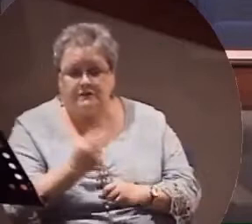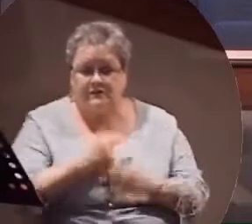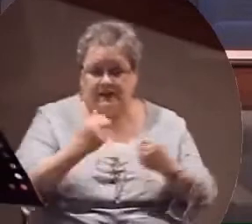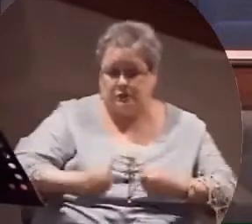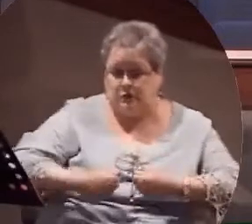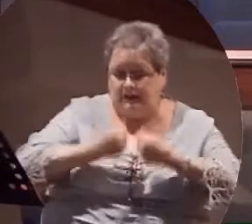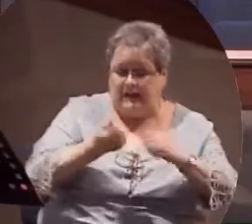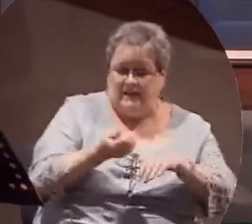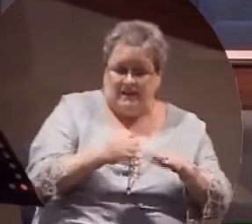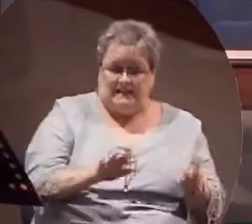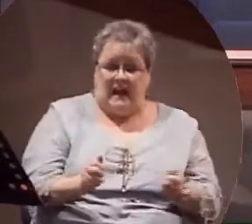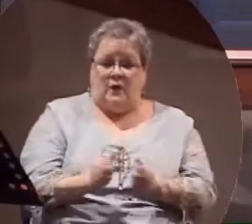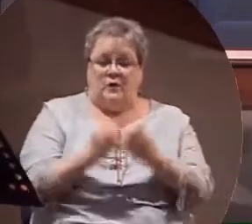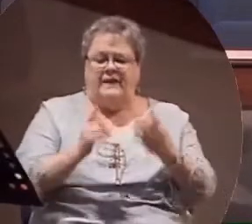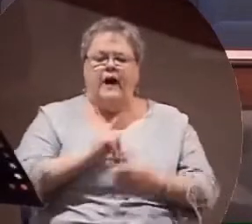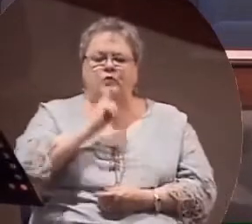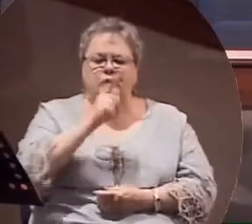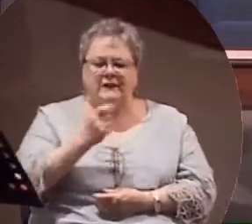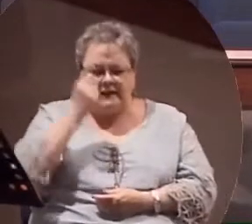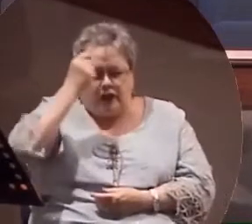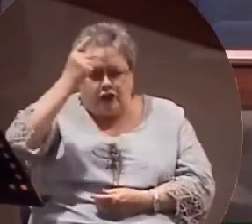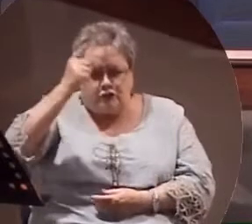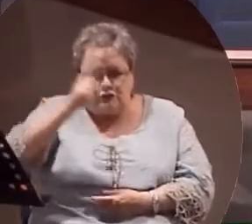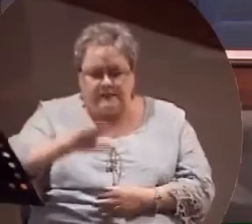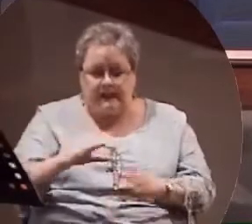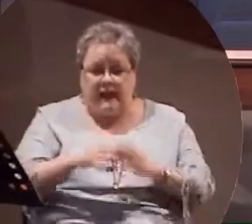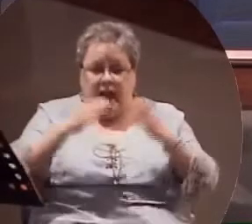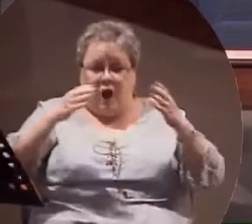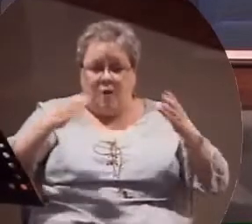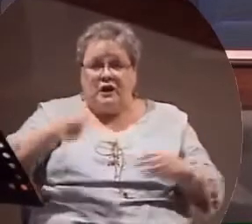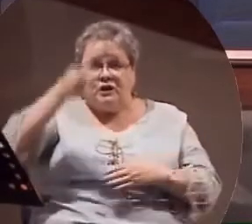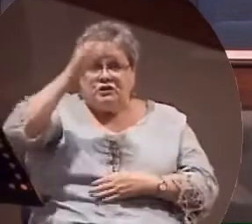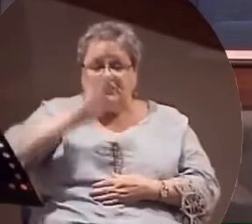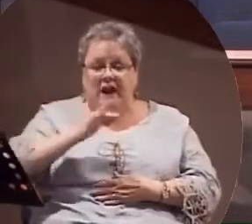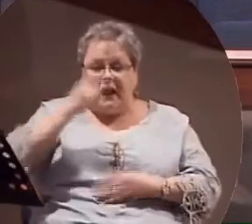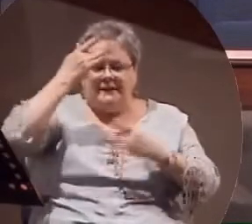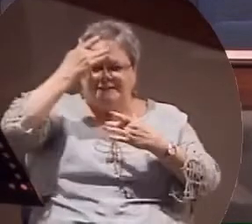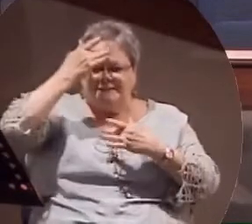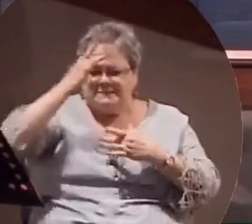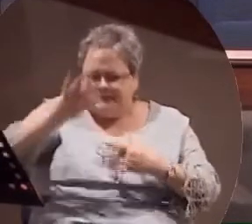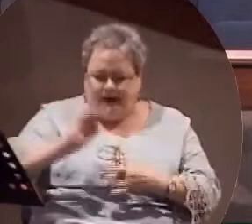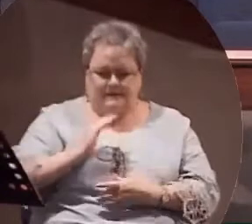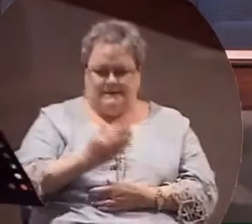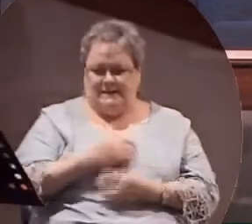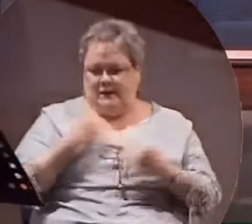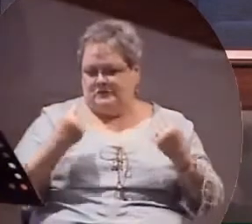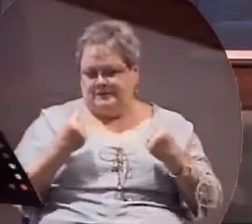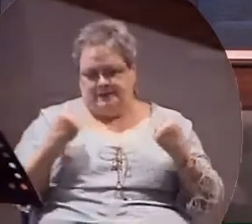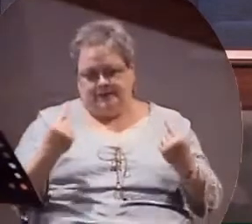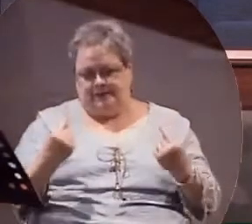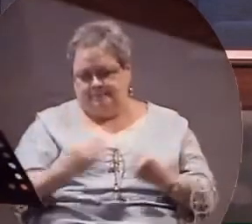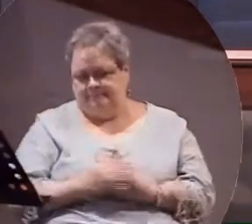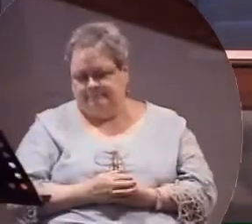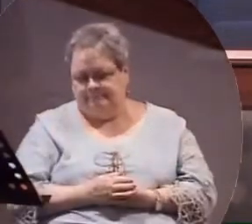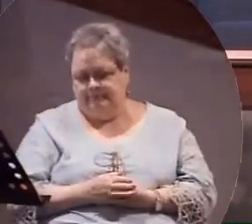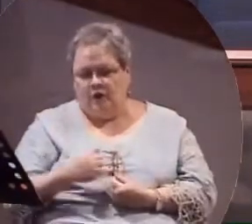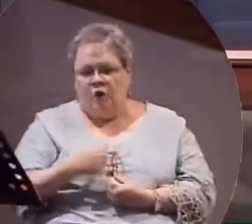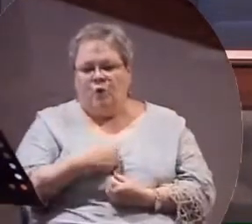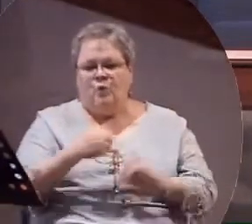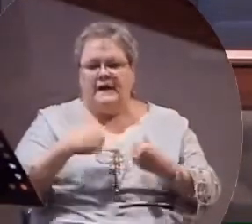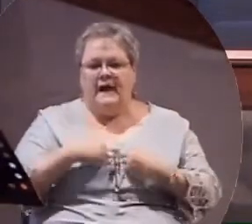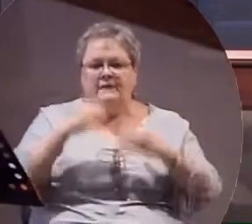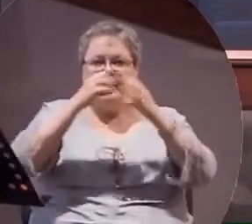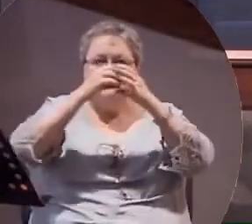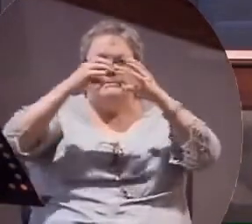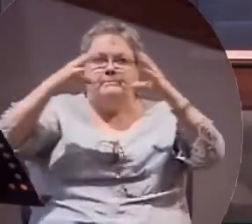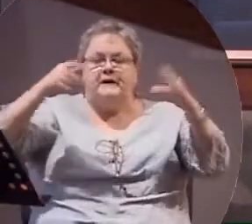ever fully understanding how much God hates our sin. We got this picture of God as some